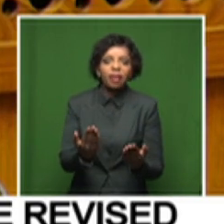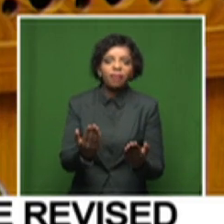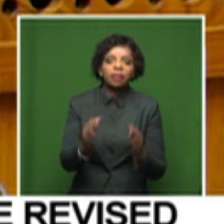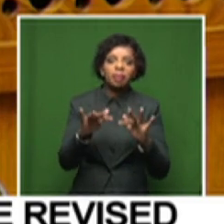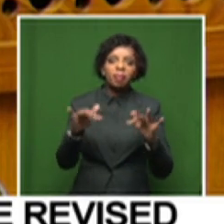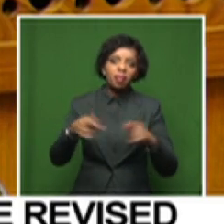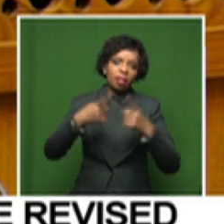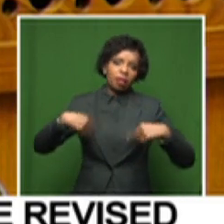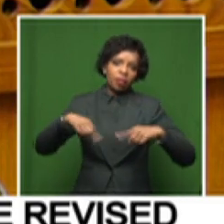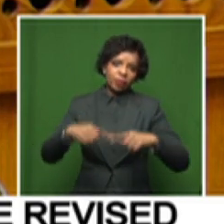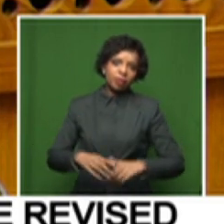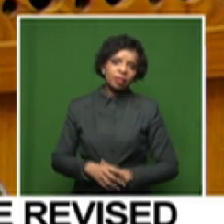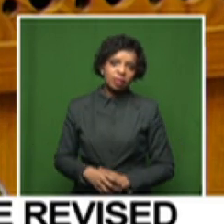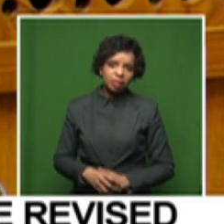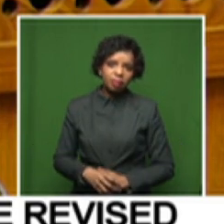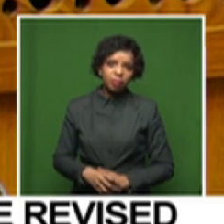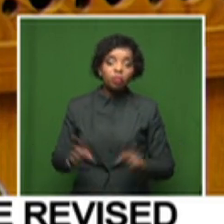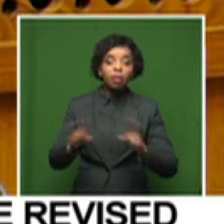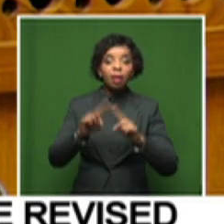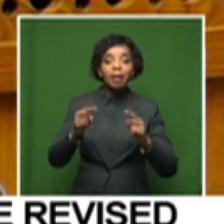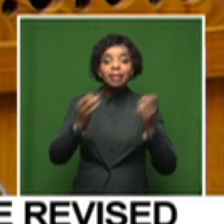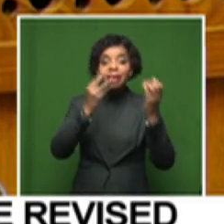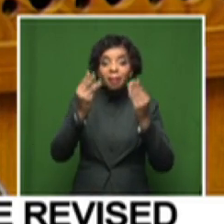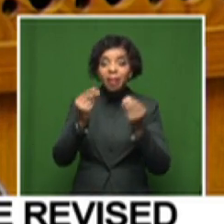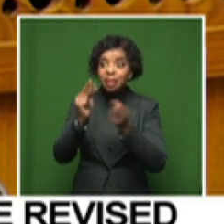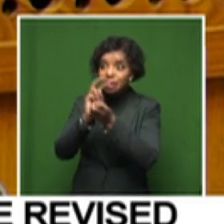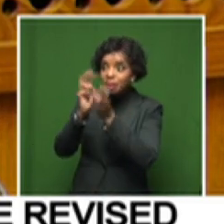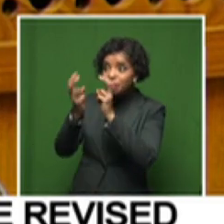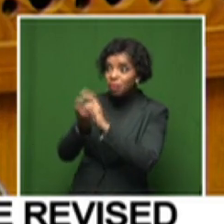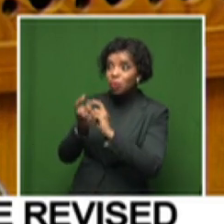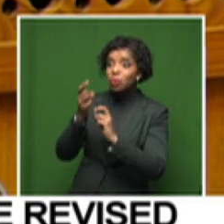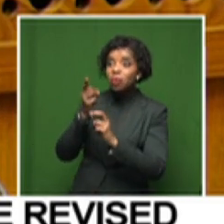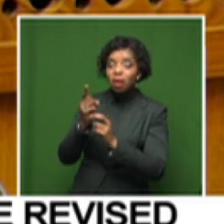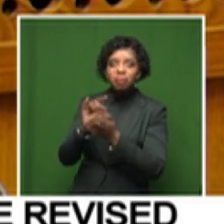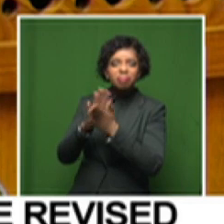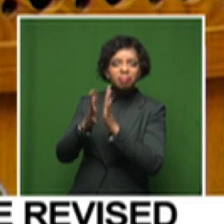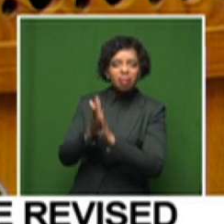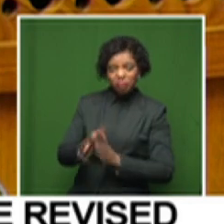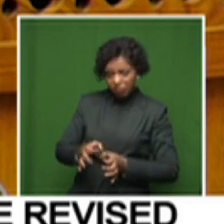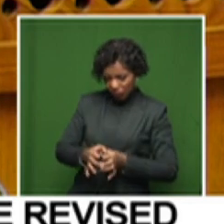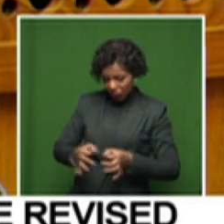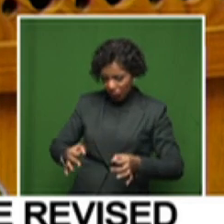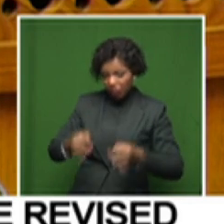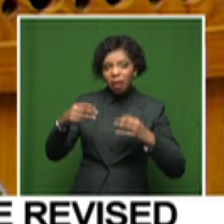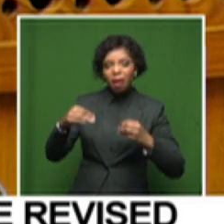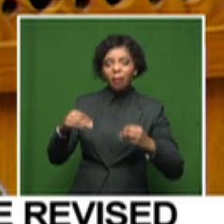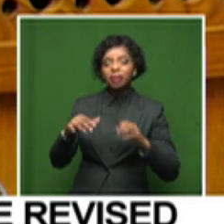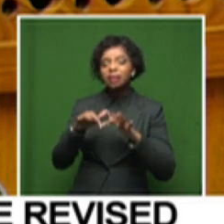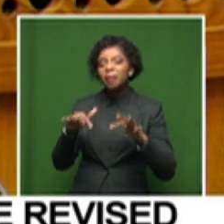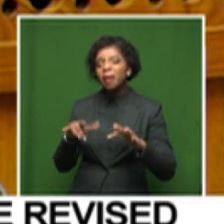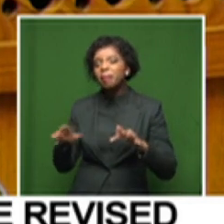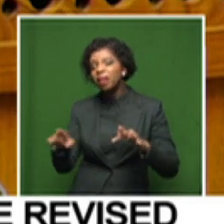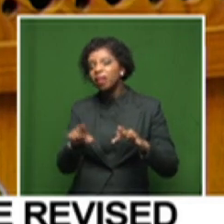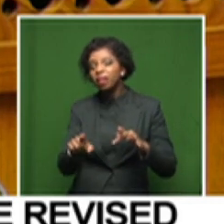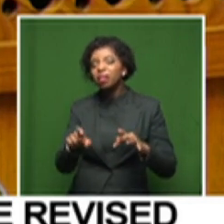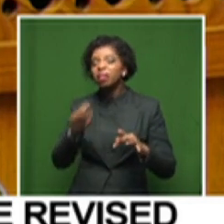increase in borrowing costs would harm small business, ordinary South Africans, and the poor the